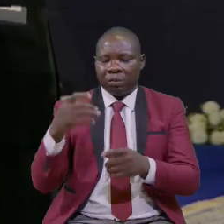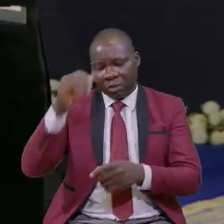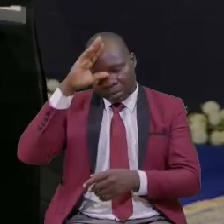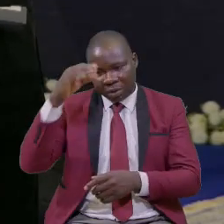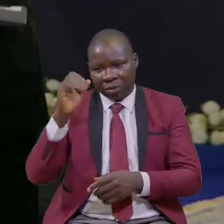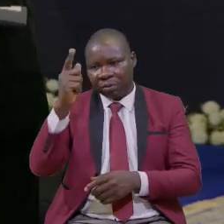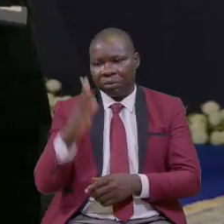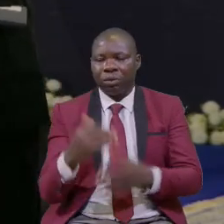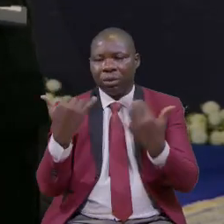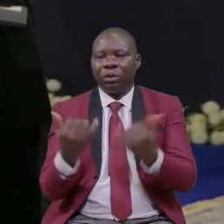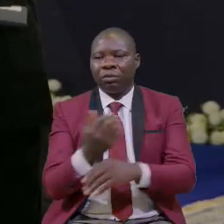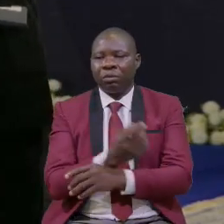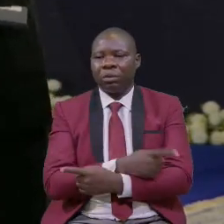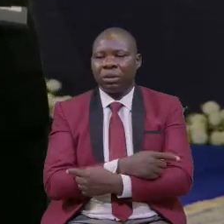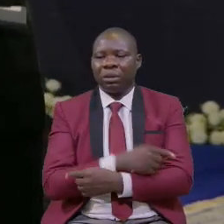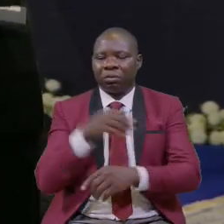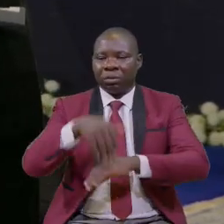please, there is a link